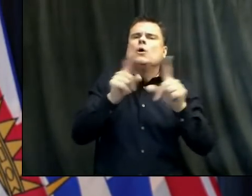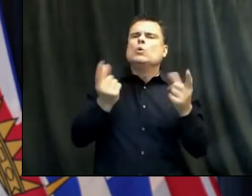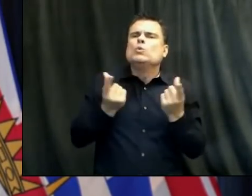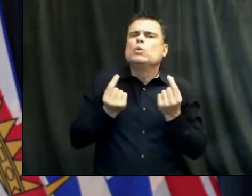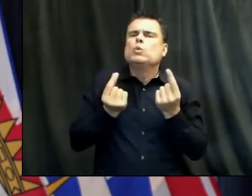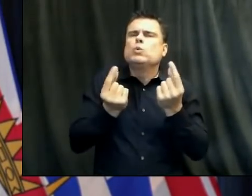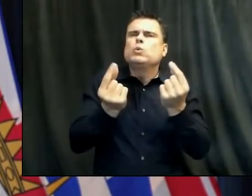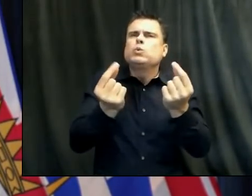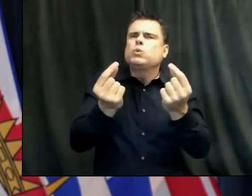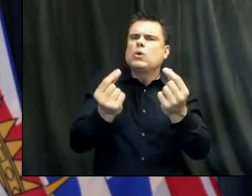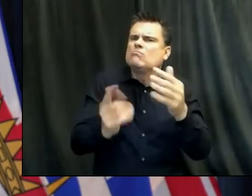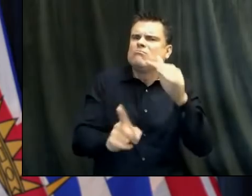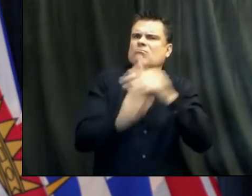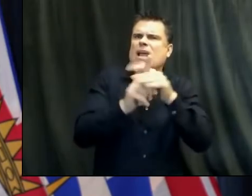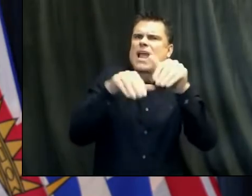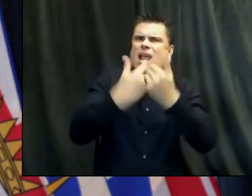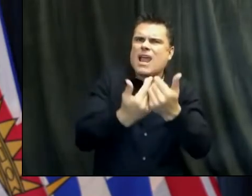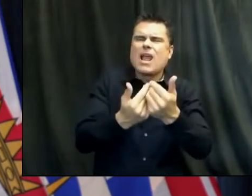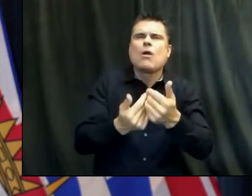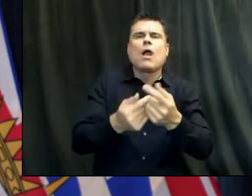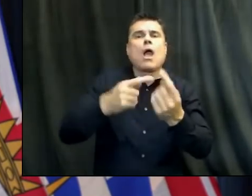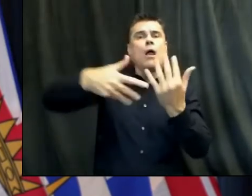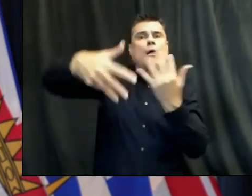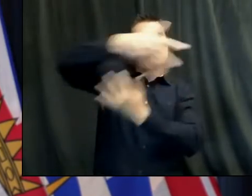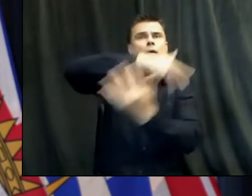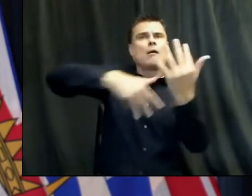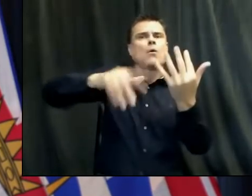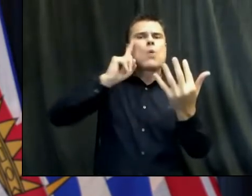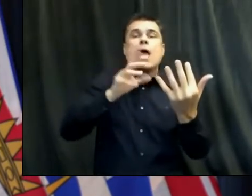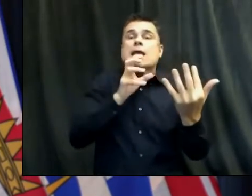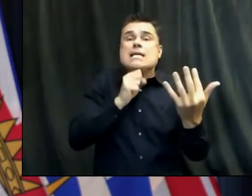have that off the top of my head.